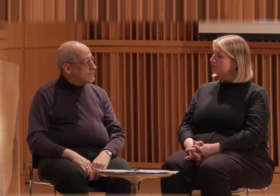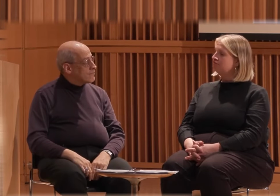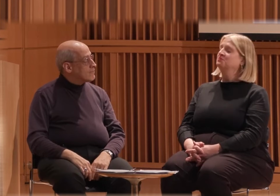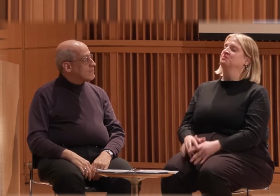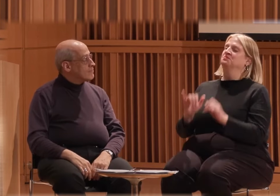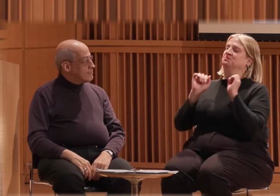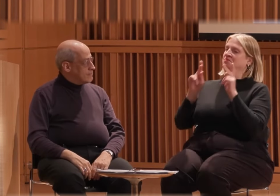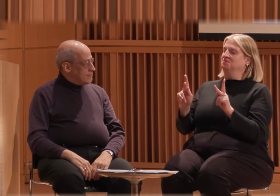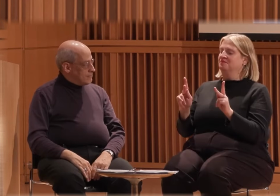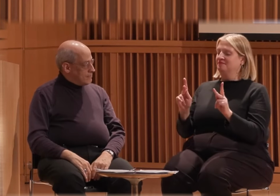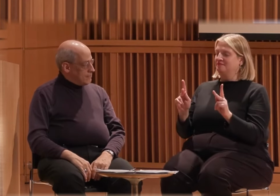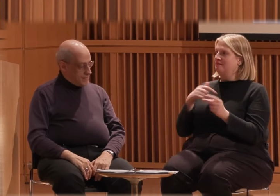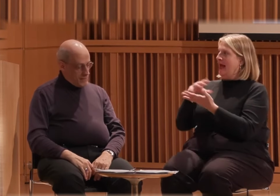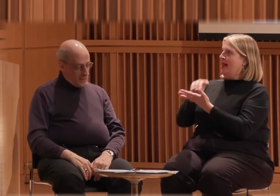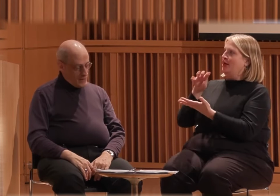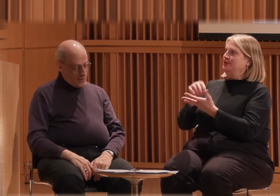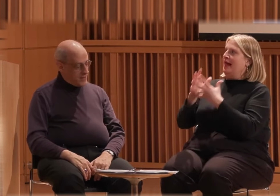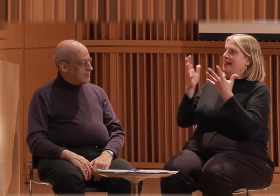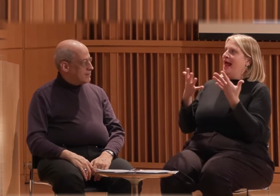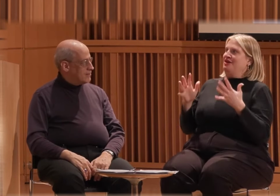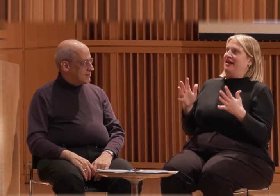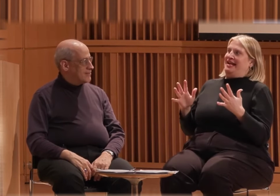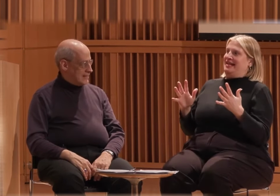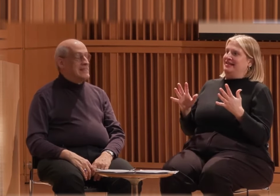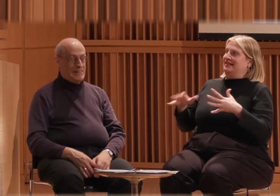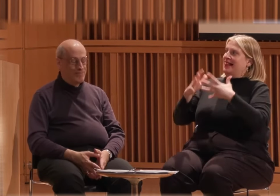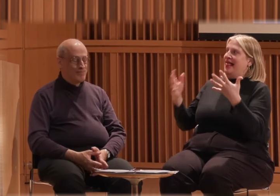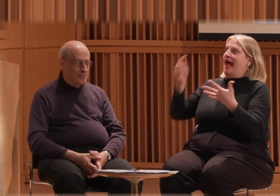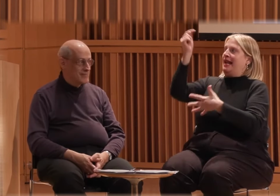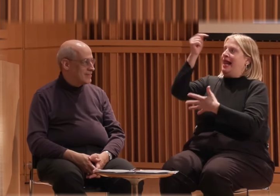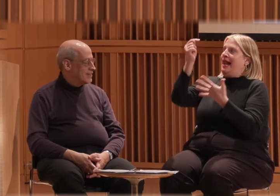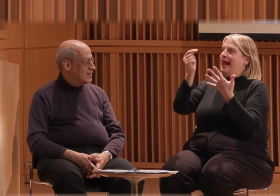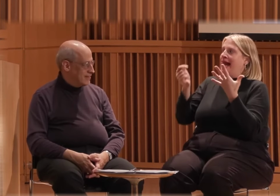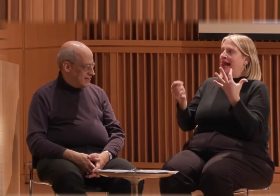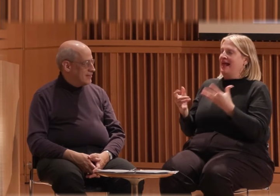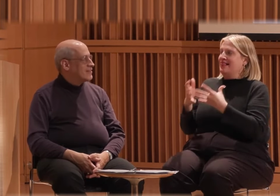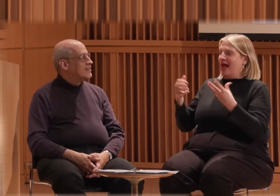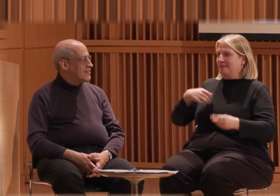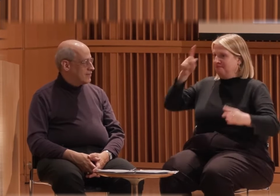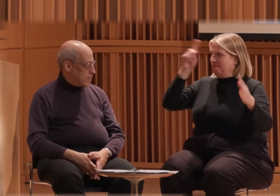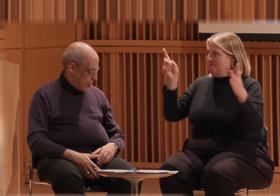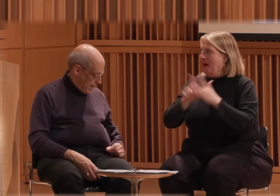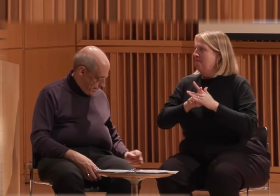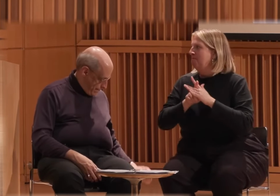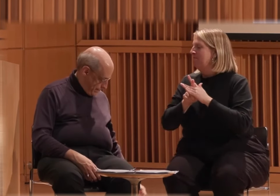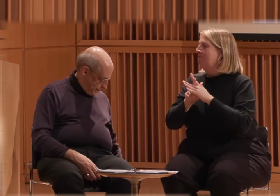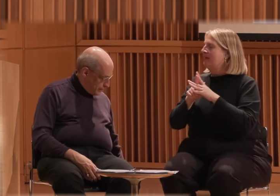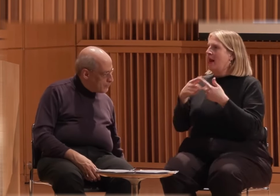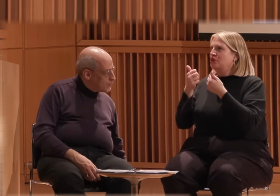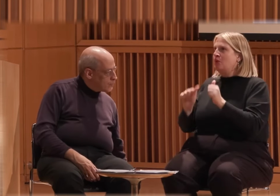Okay, I already learned a lot. There's a lot there, and so much came to mind as I was trying to think